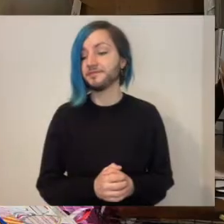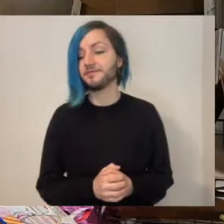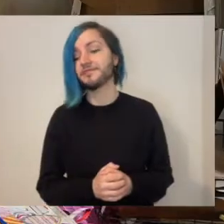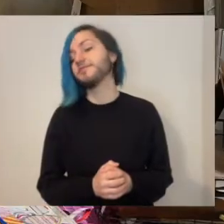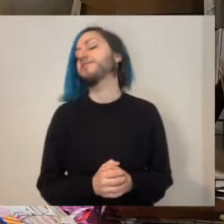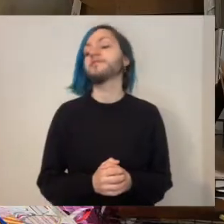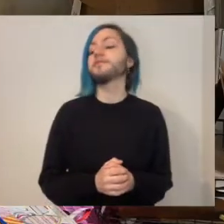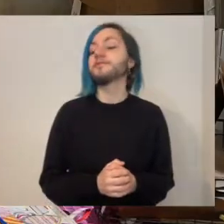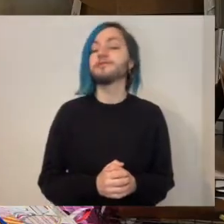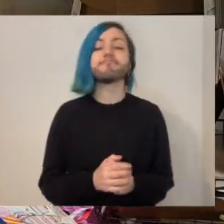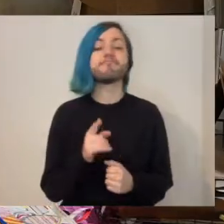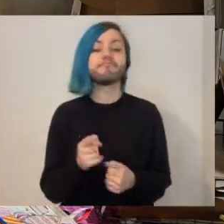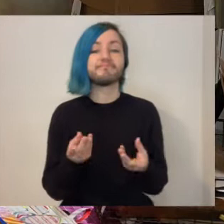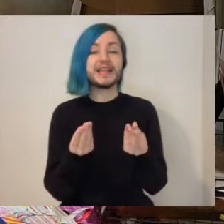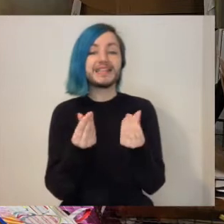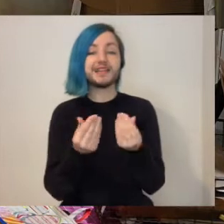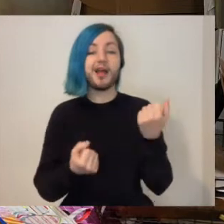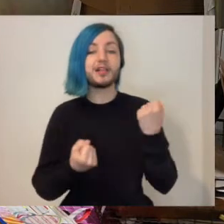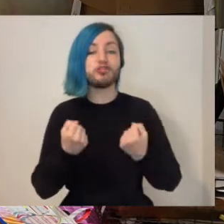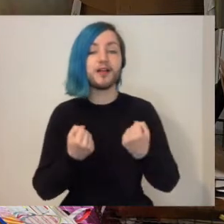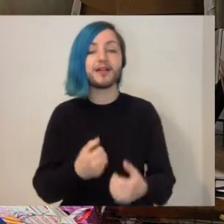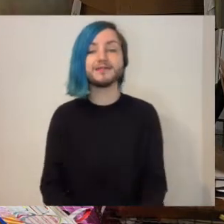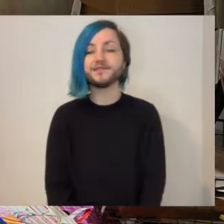That's the textile truck.